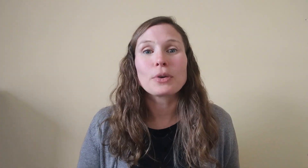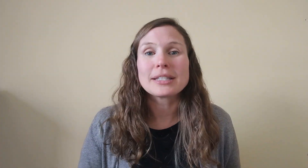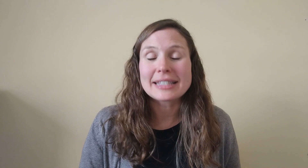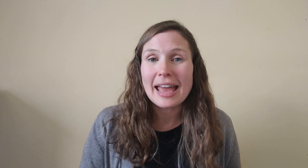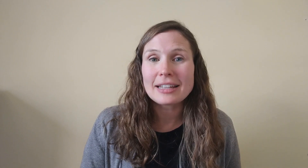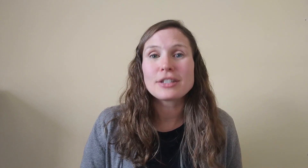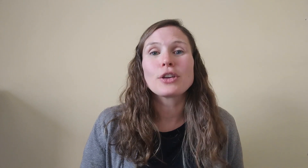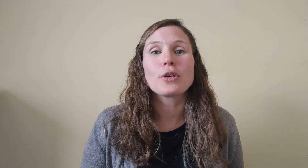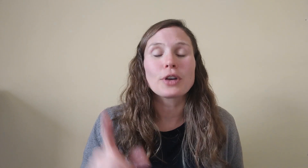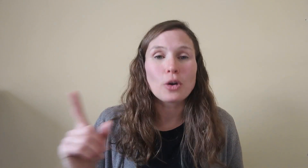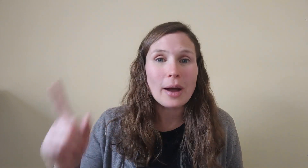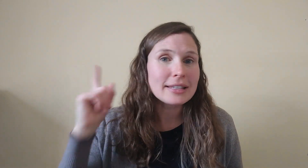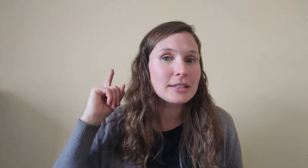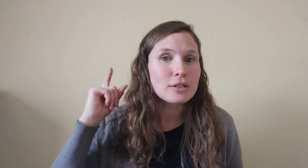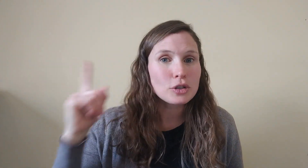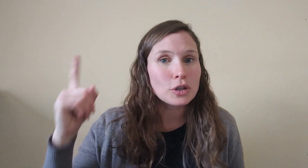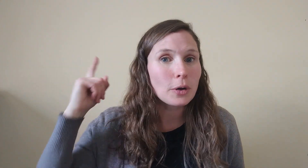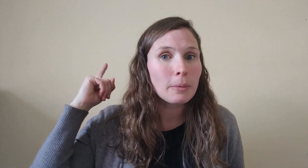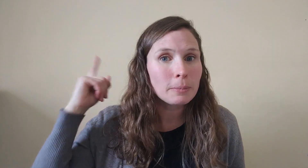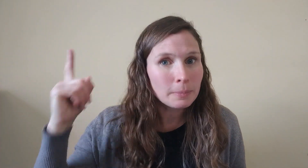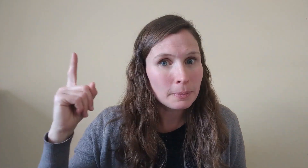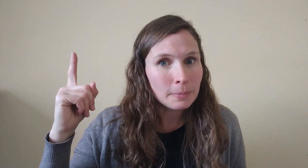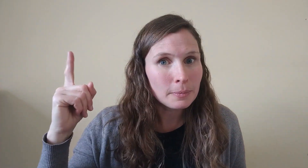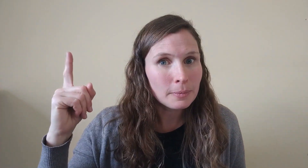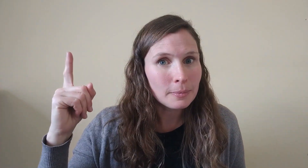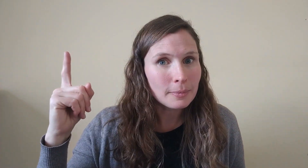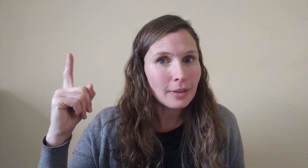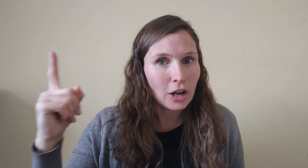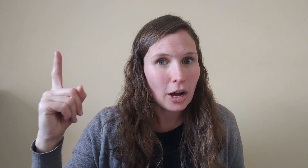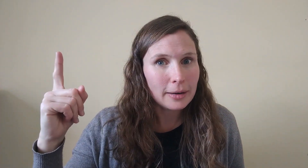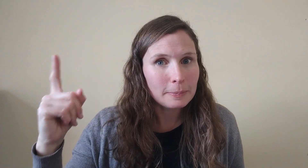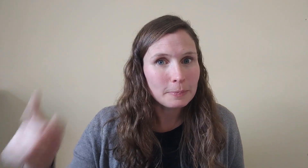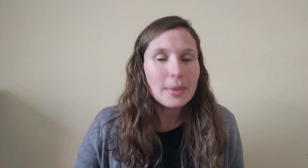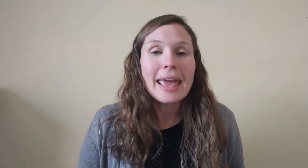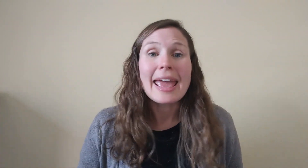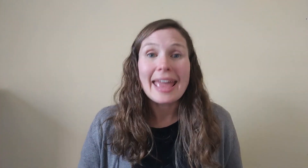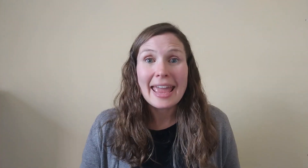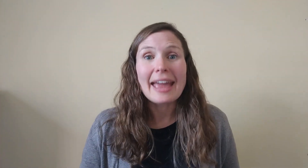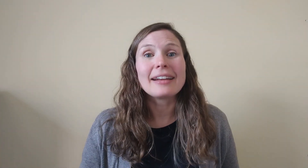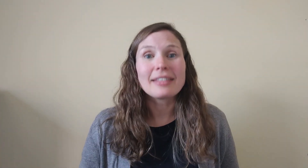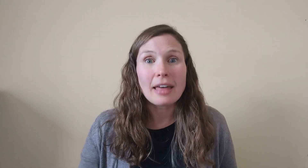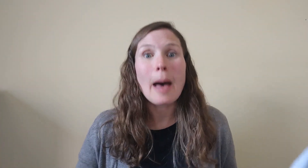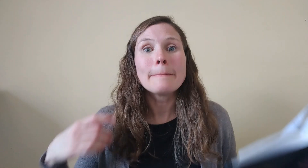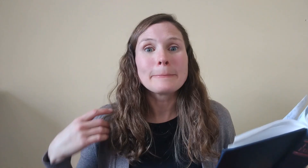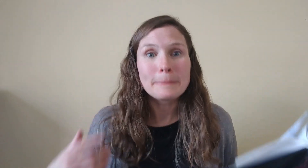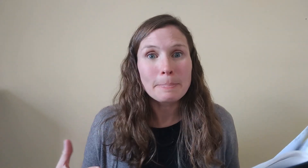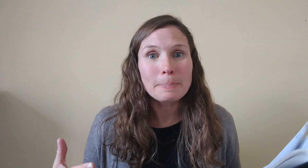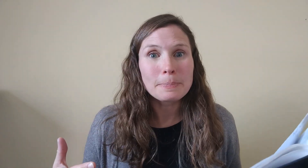thanksgiving, present your requests to God.